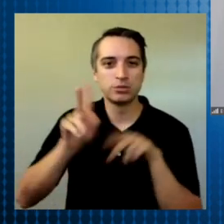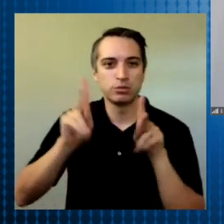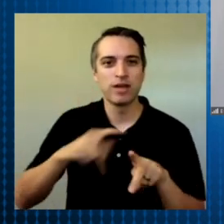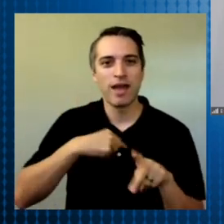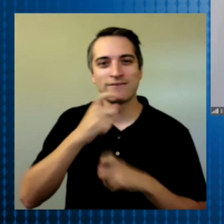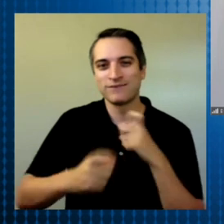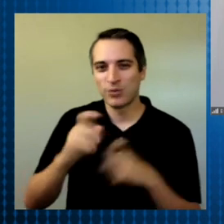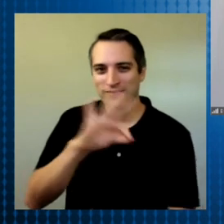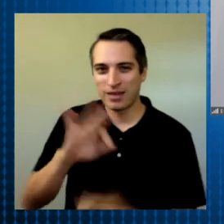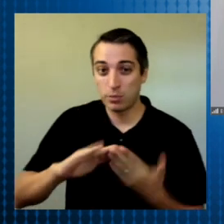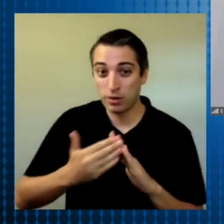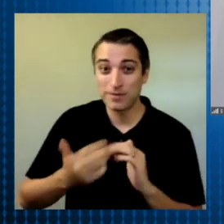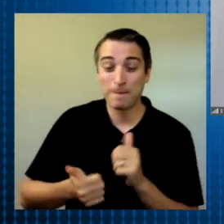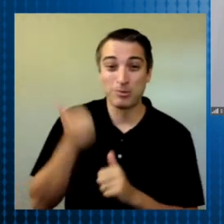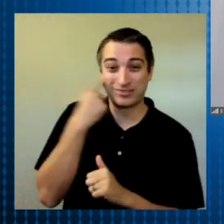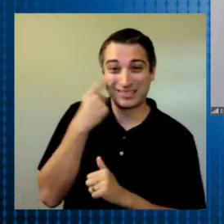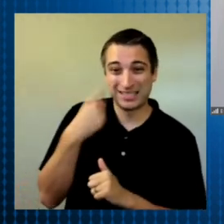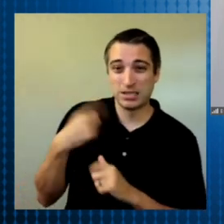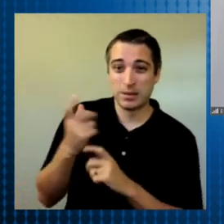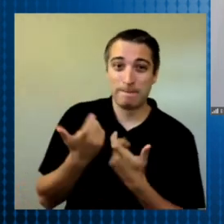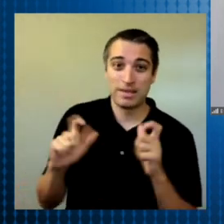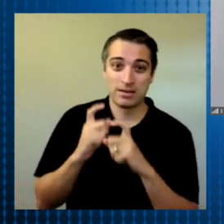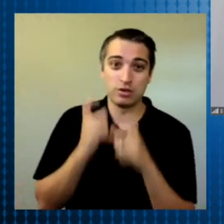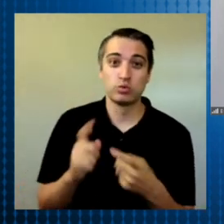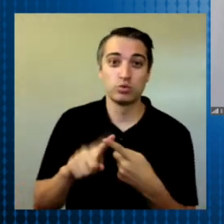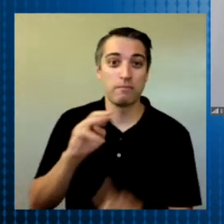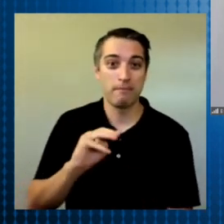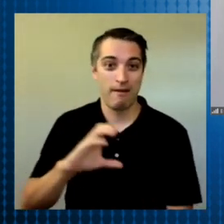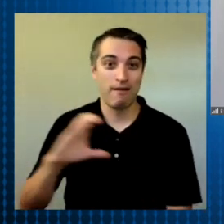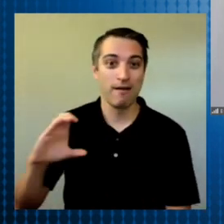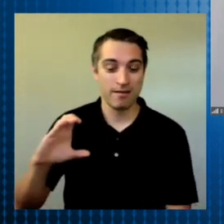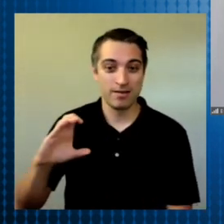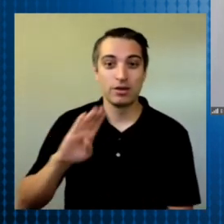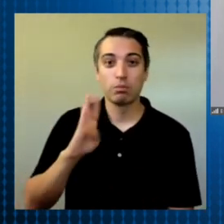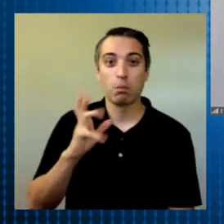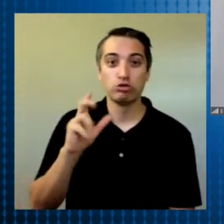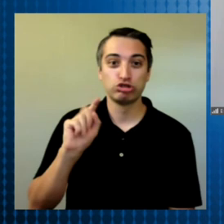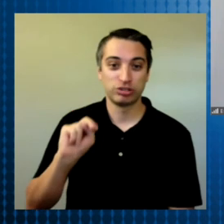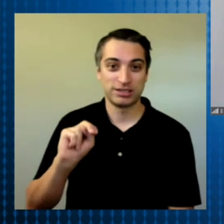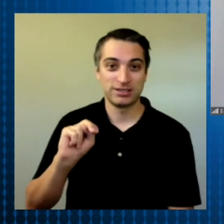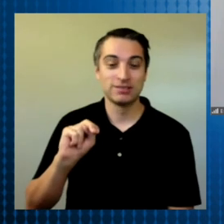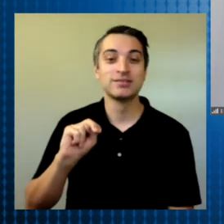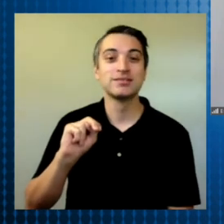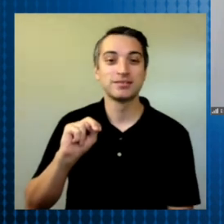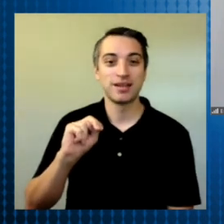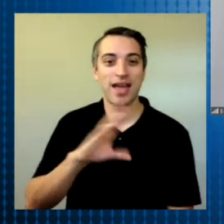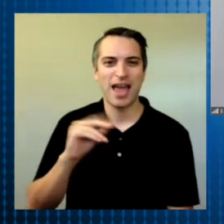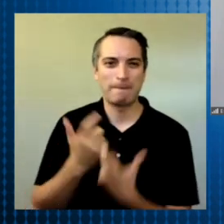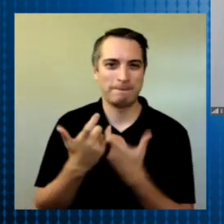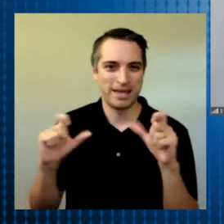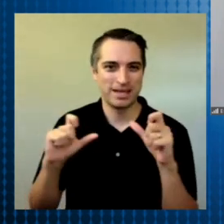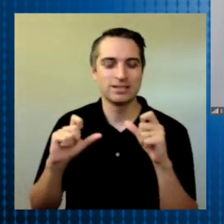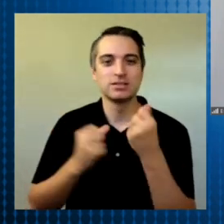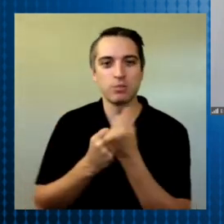Most recently, he made a major contribution to Mott Community College, Burston Fieldhouse, and is a major supporter of the Salute